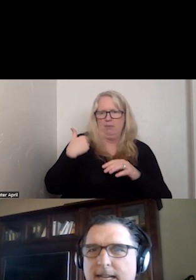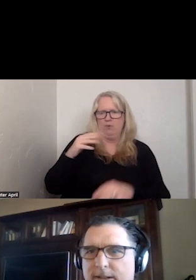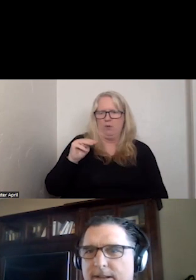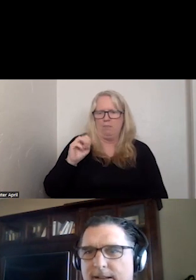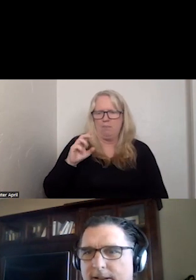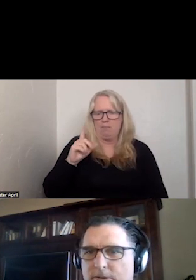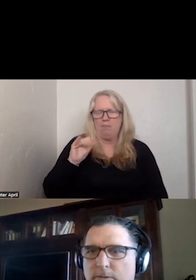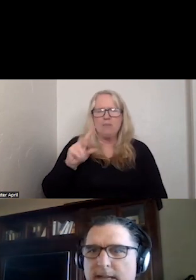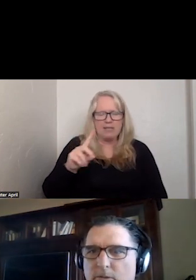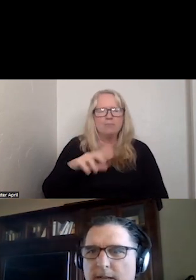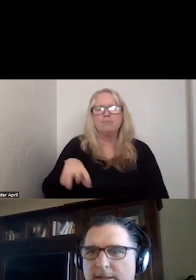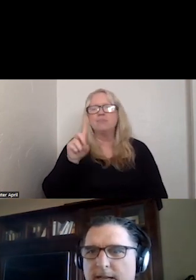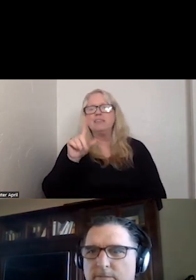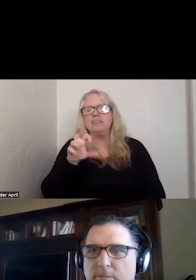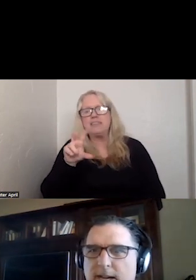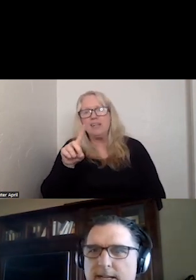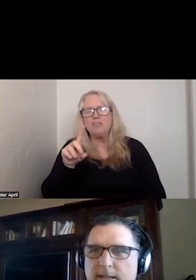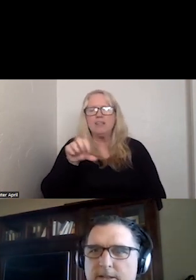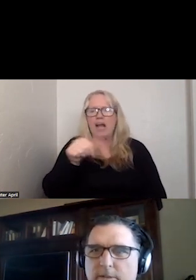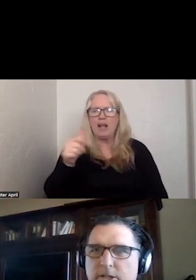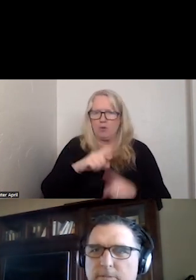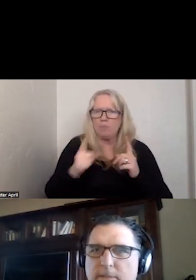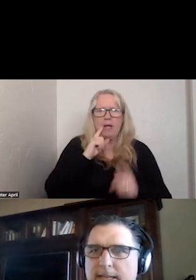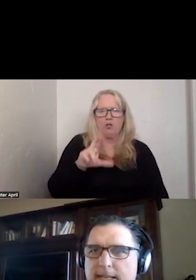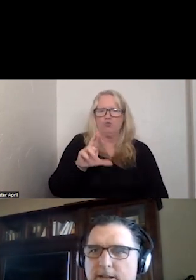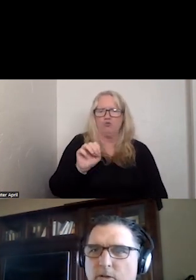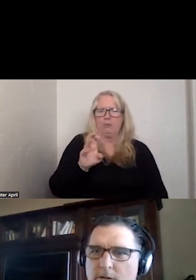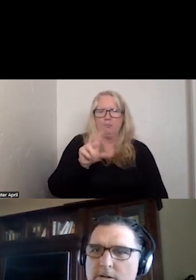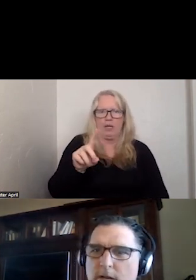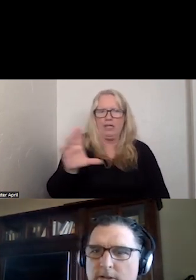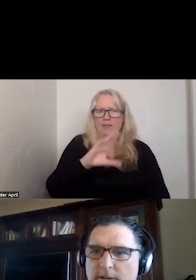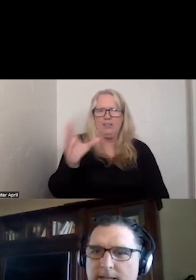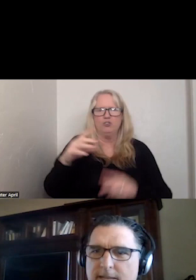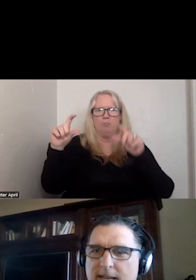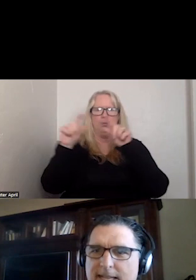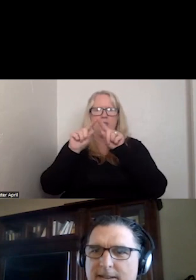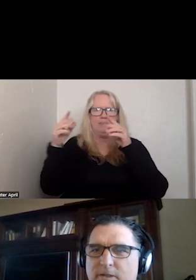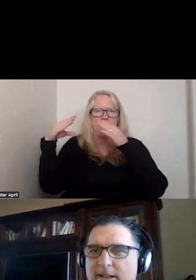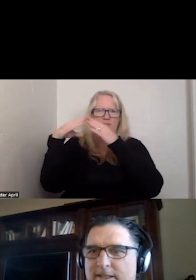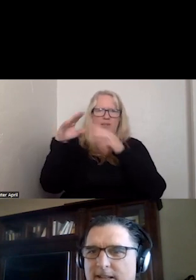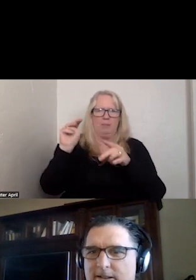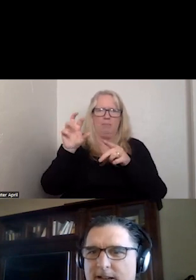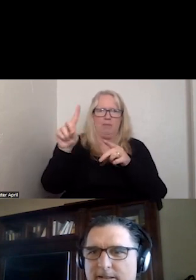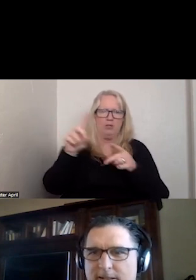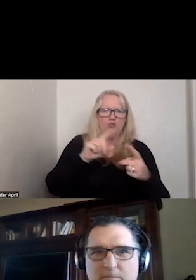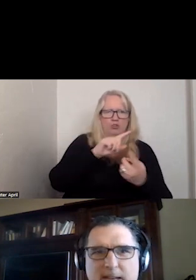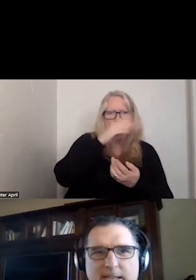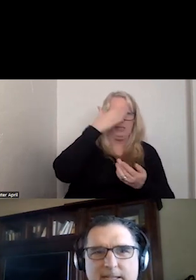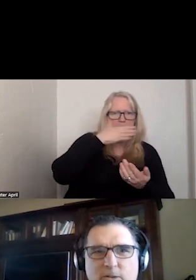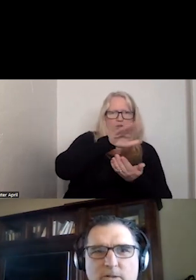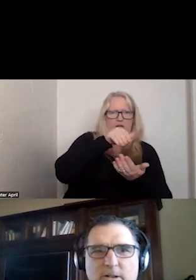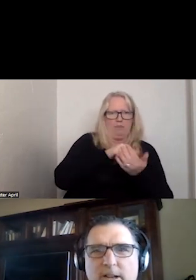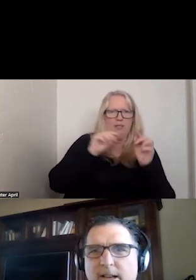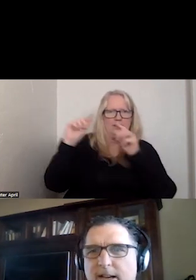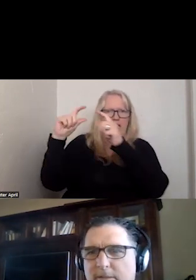is David and others. We got to work, I think, on rebranding, because nobody should put Medicaid in a corner. So I'm thinking Medicaid front and center rather than